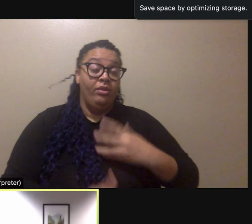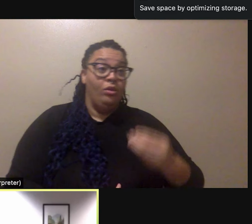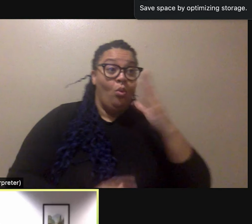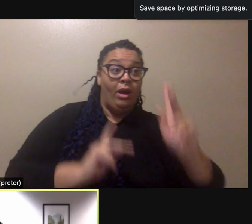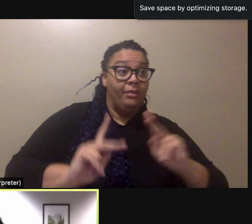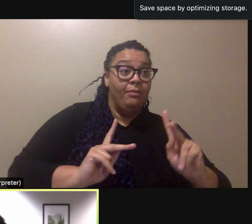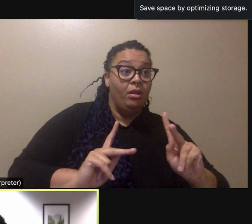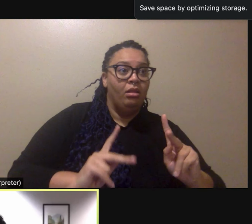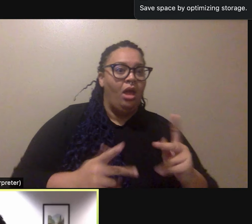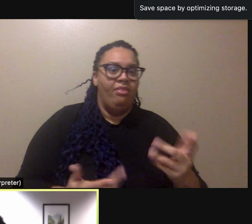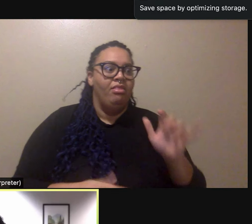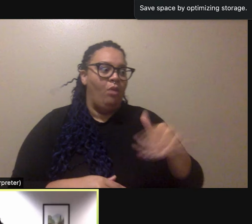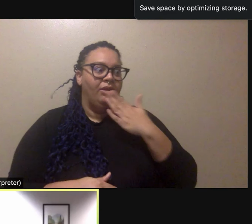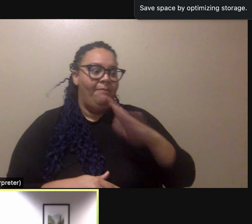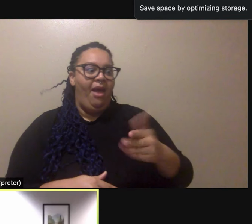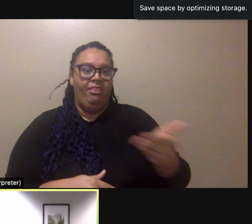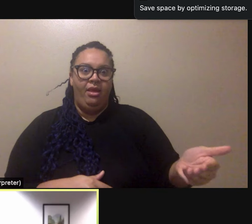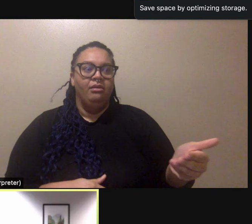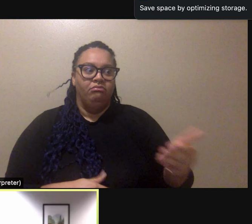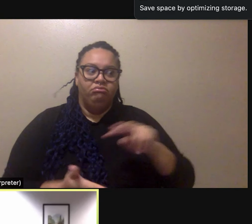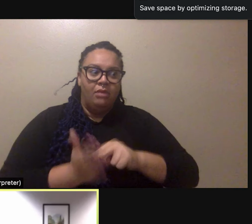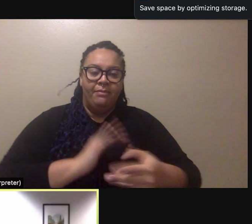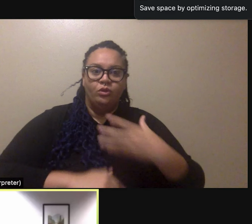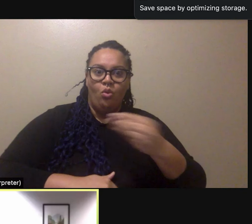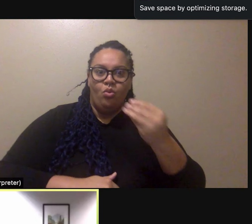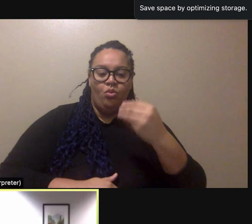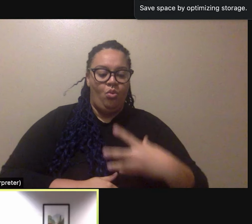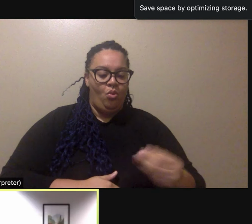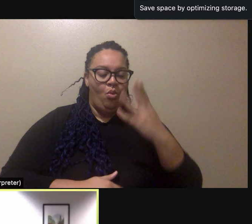thing, and they would sometimes get attacked.